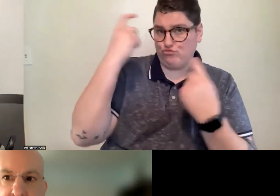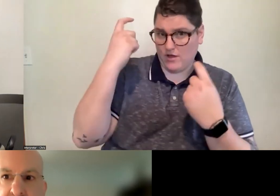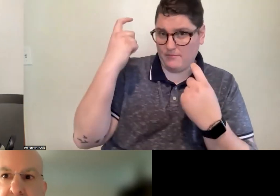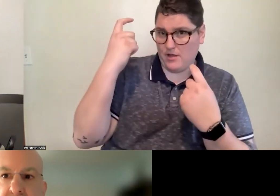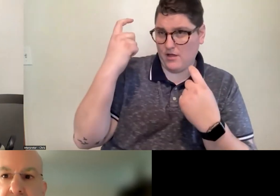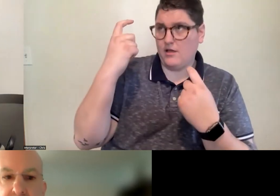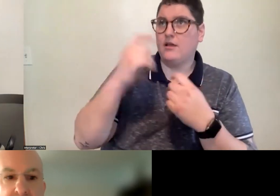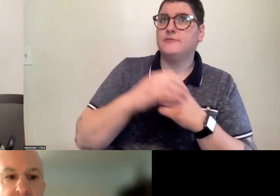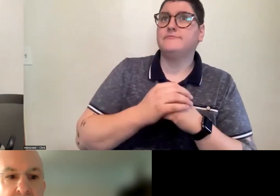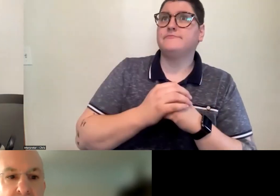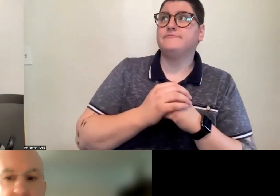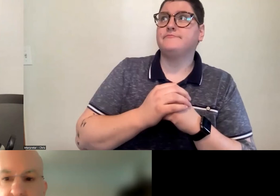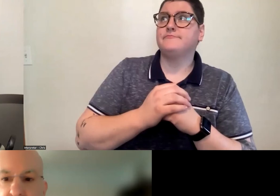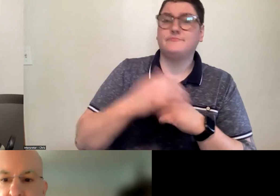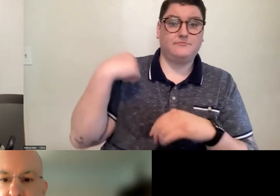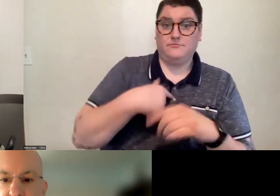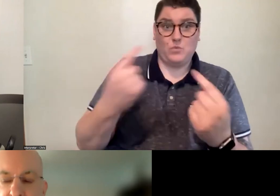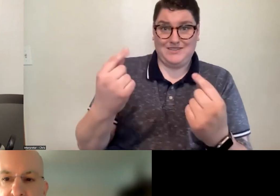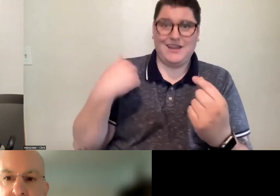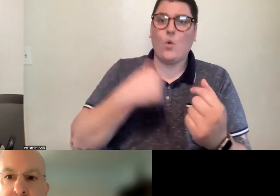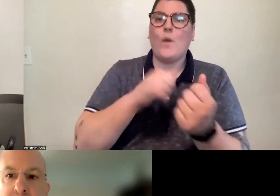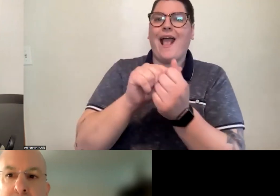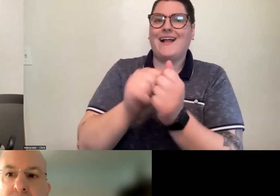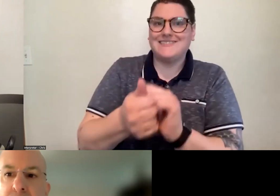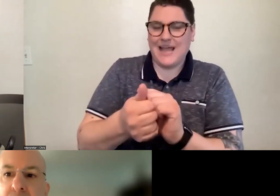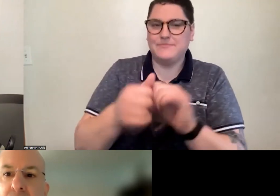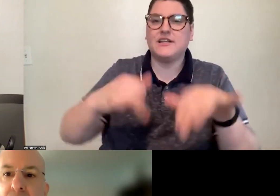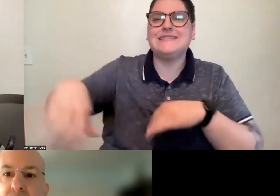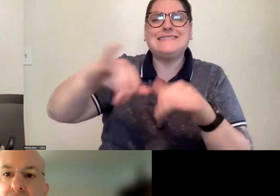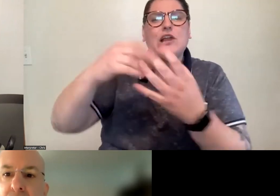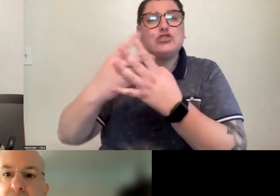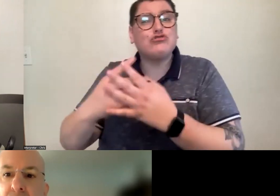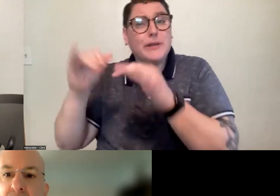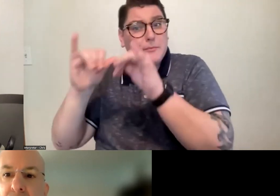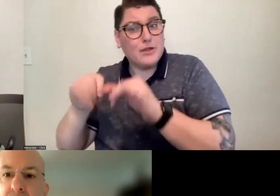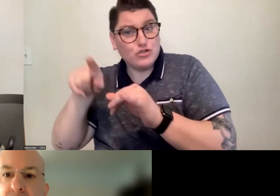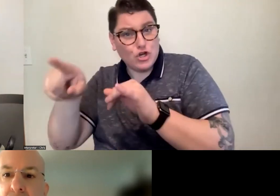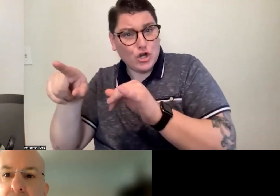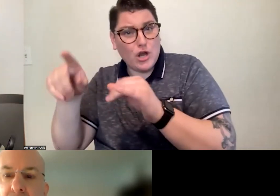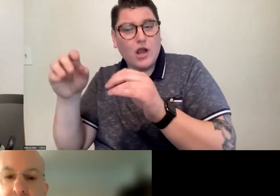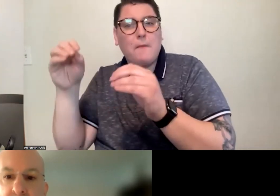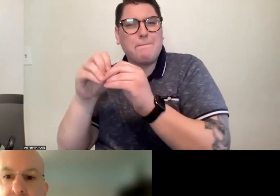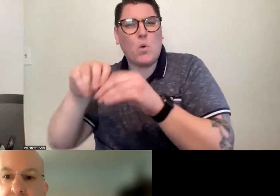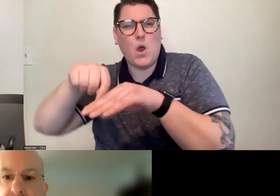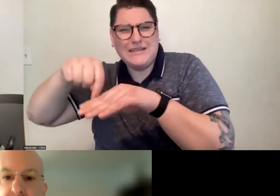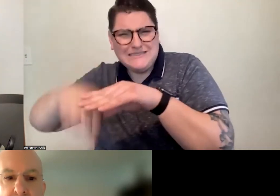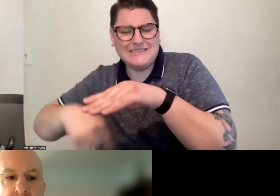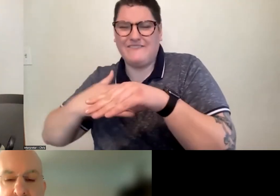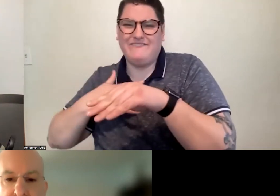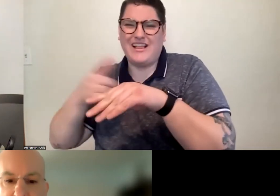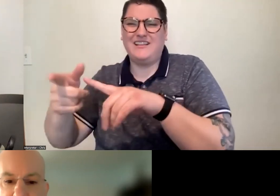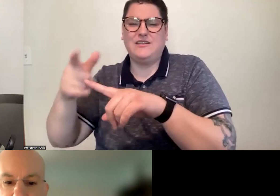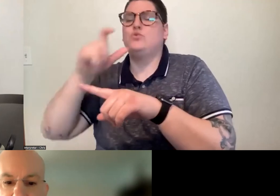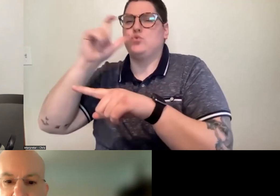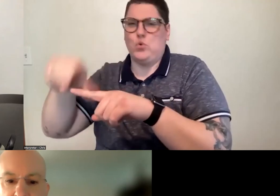What we did is we adapted a standard screening measure that was more extensive than we thought was needed to turn